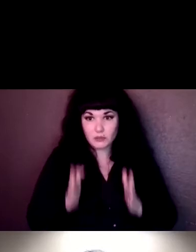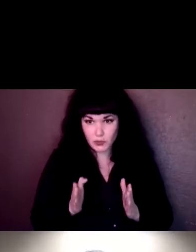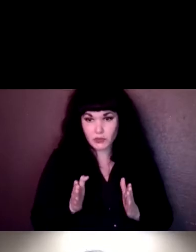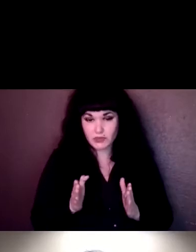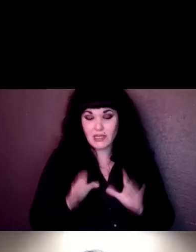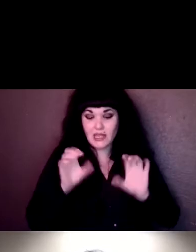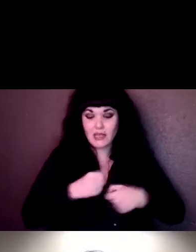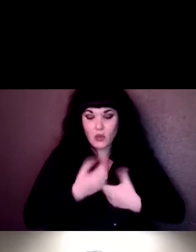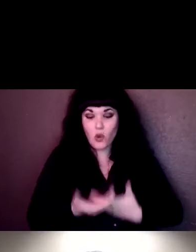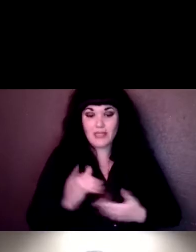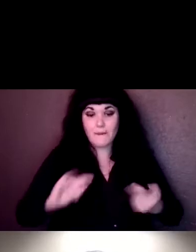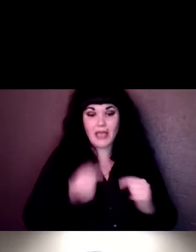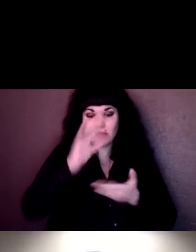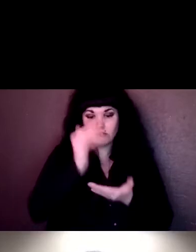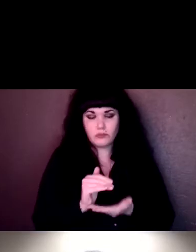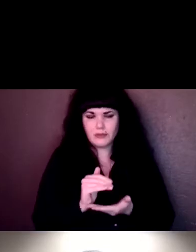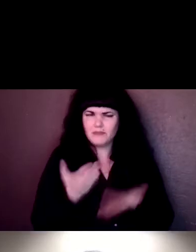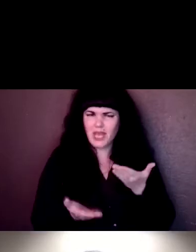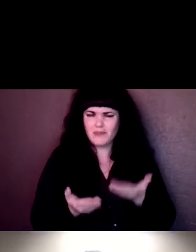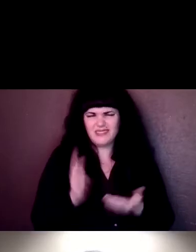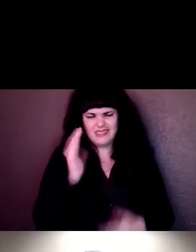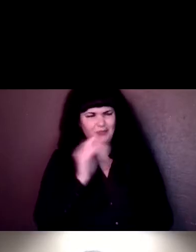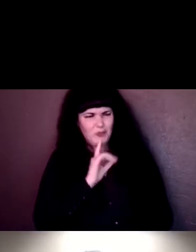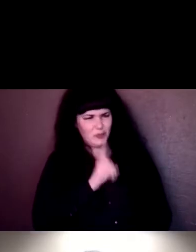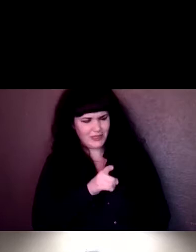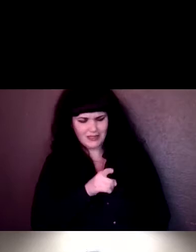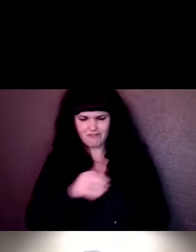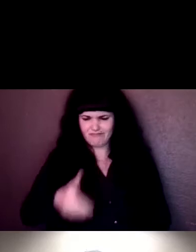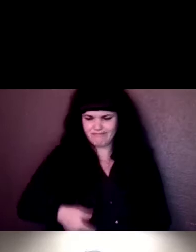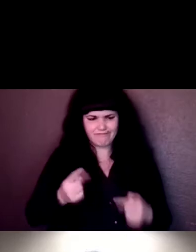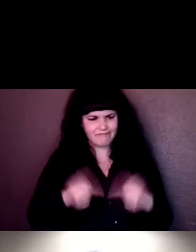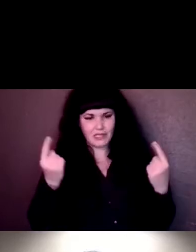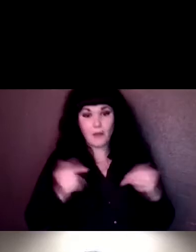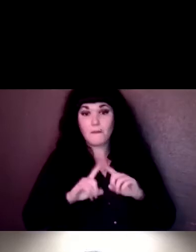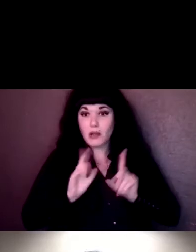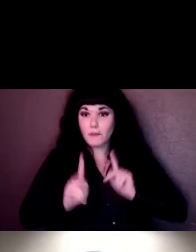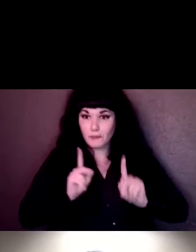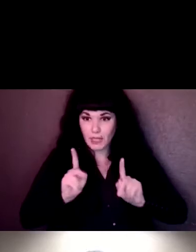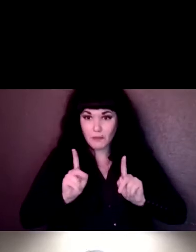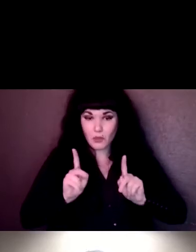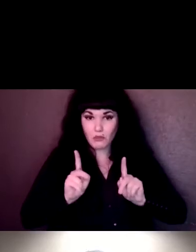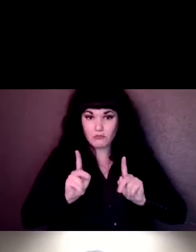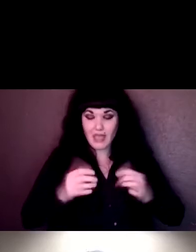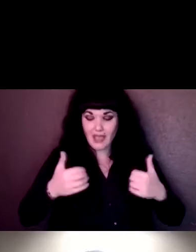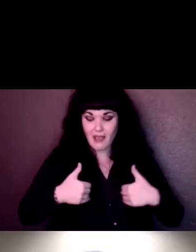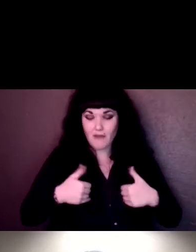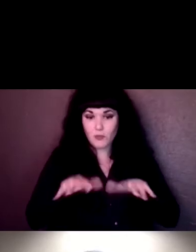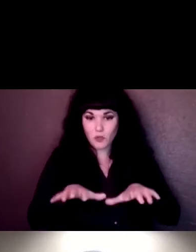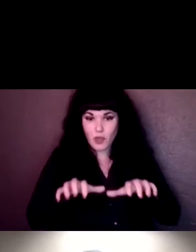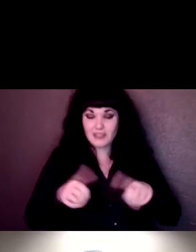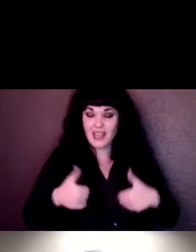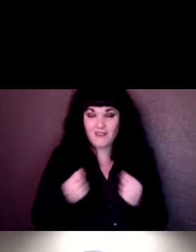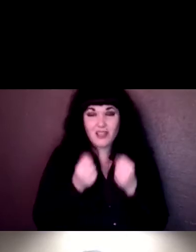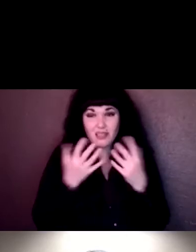counterintuitive, but people with paralysis do in fact have a fair amount of chronic pain, and